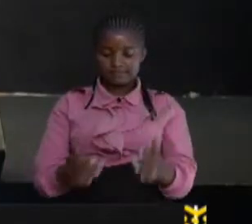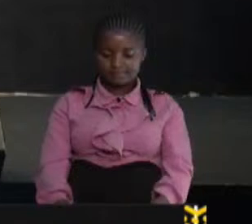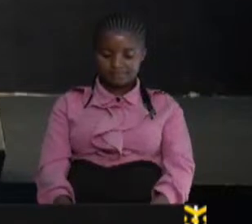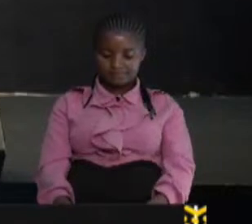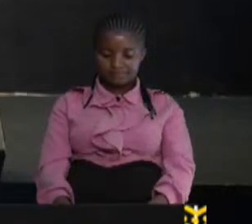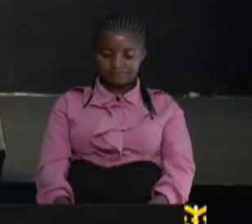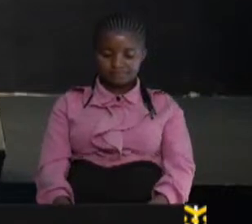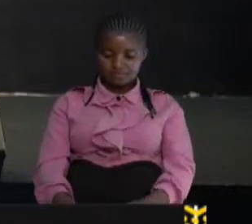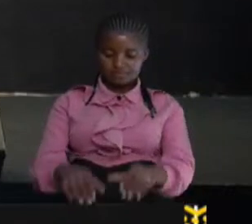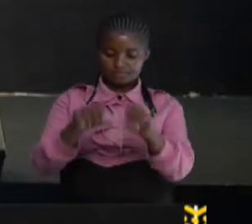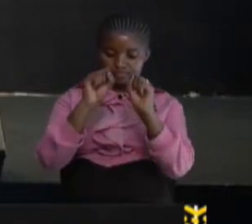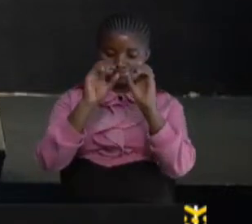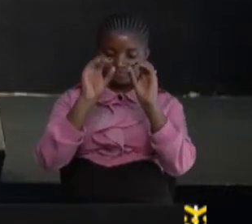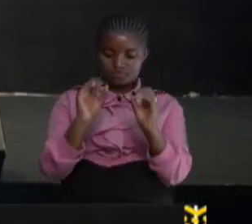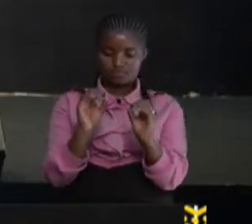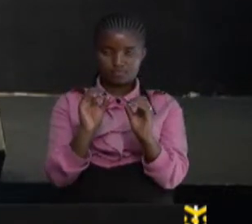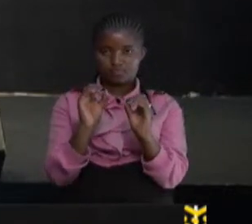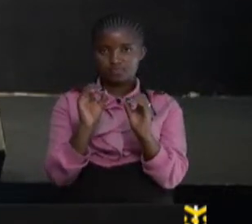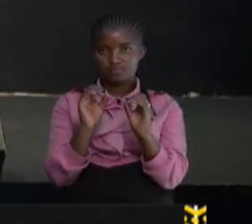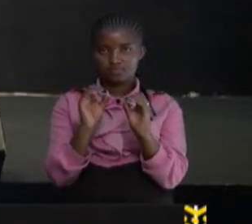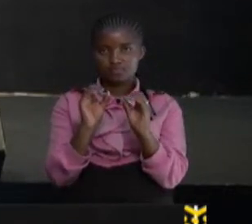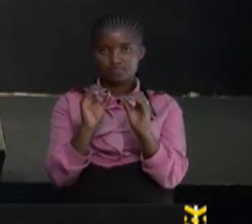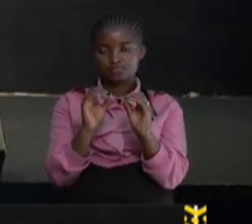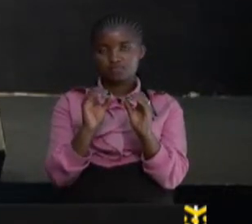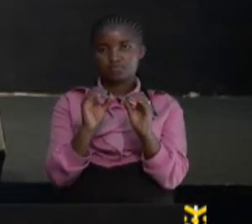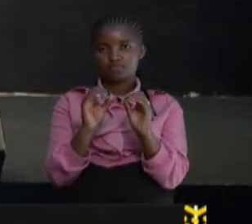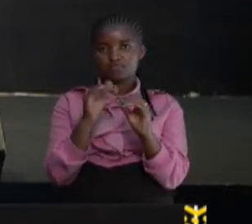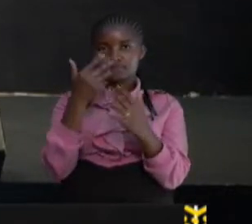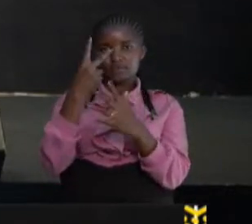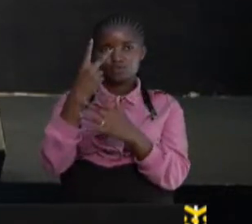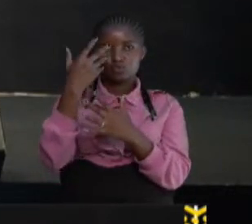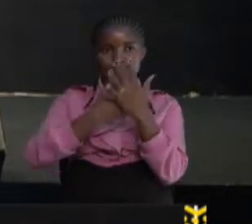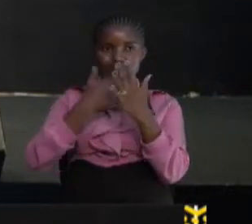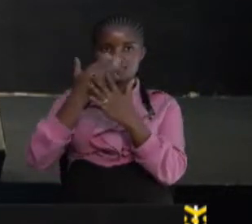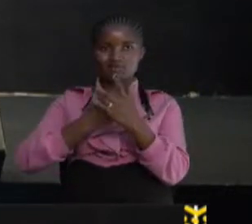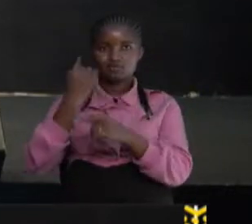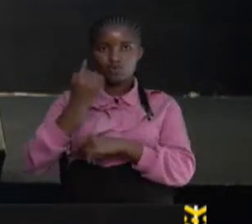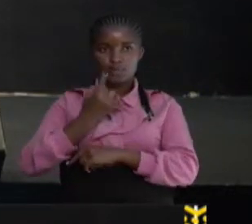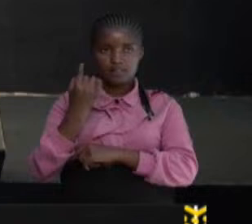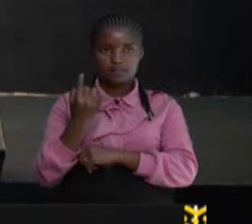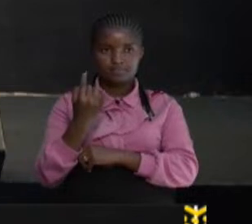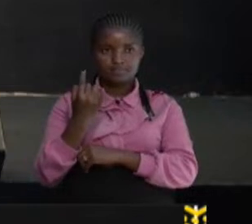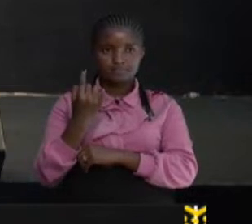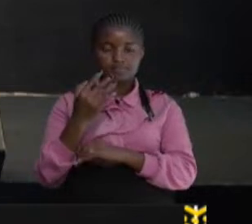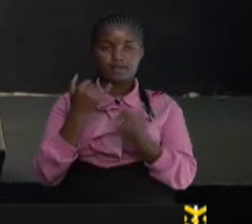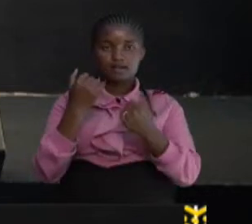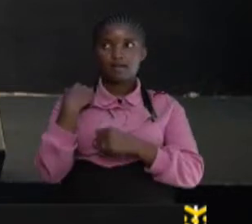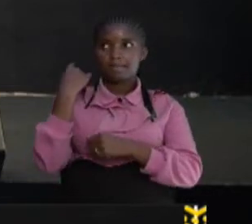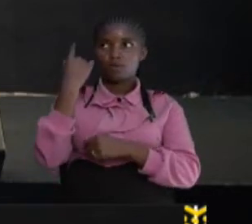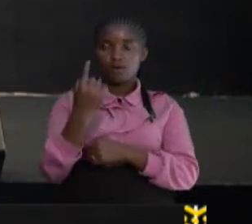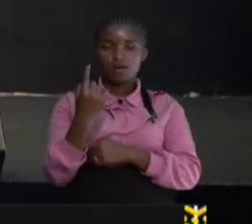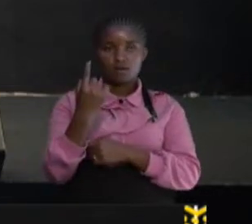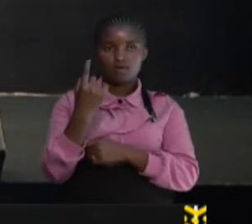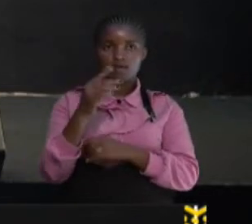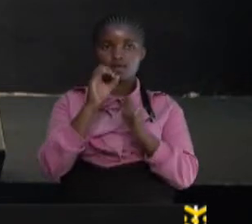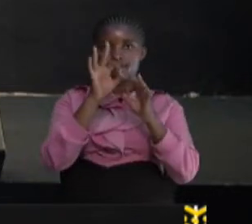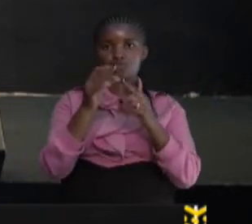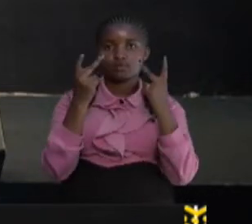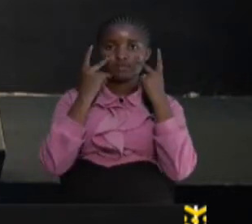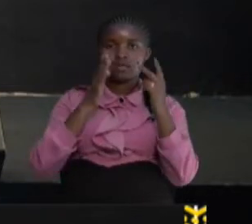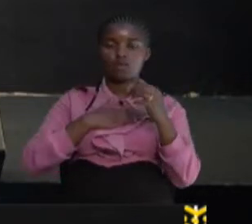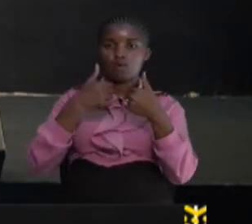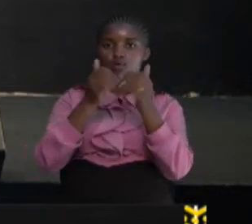So it's 2 slides, basically, right? So number 1, if you look at